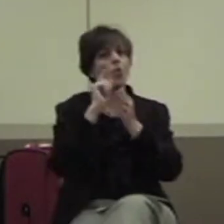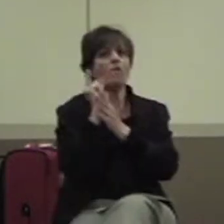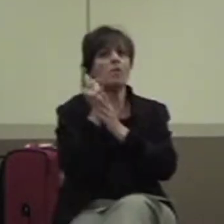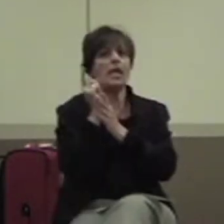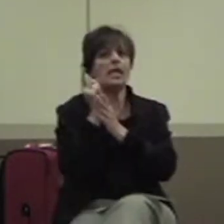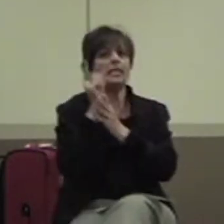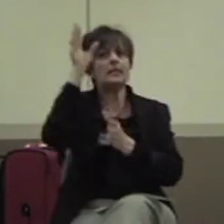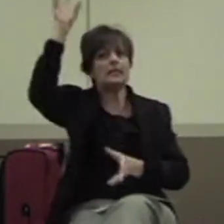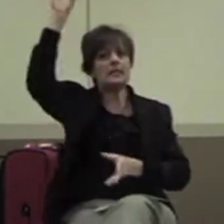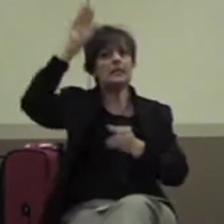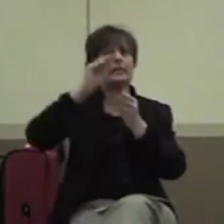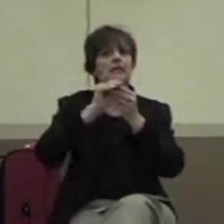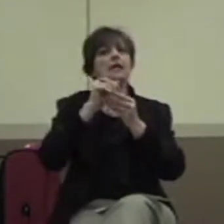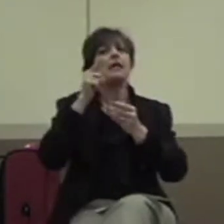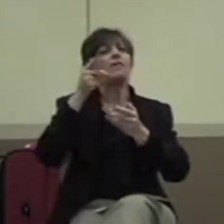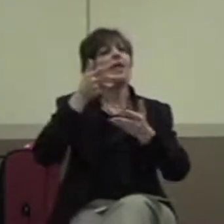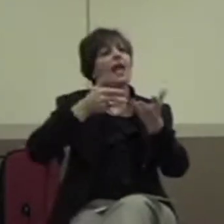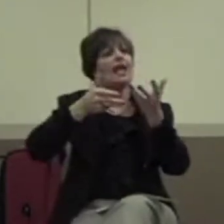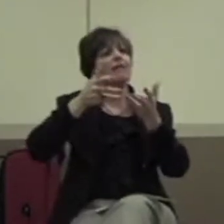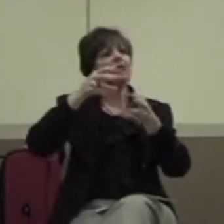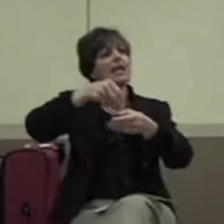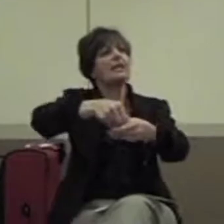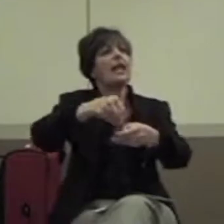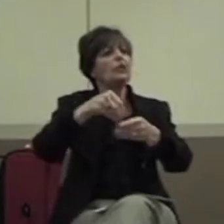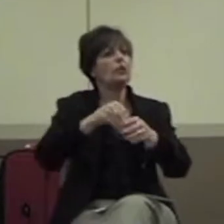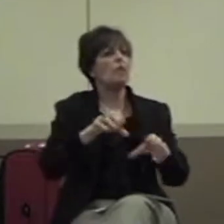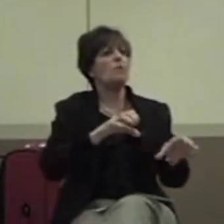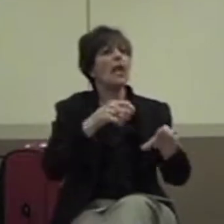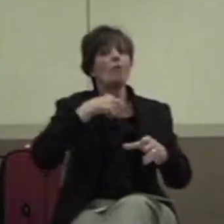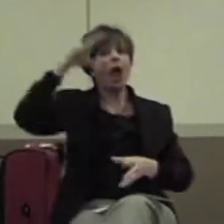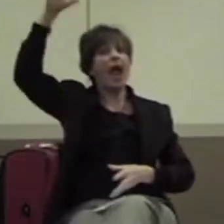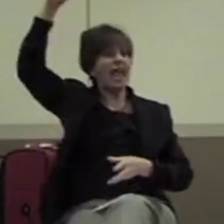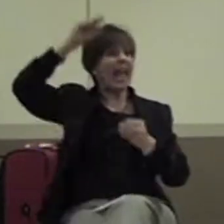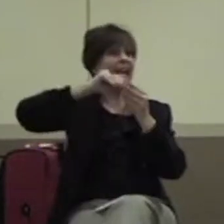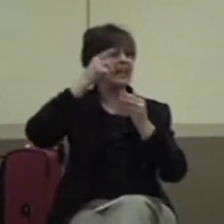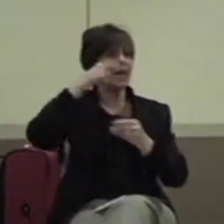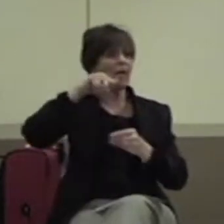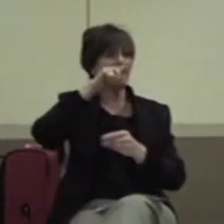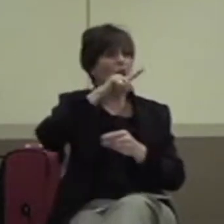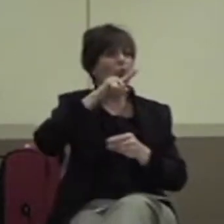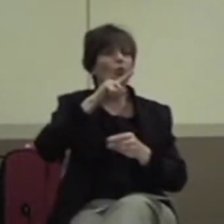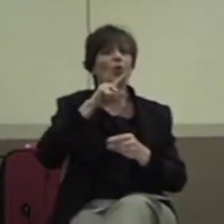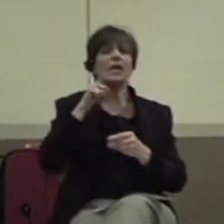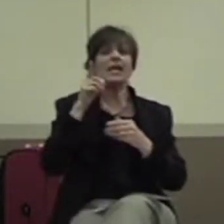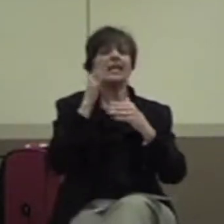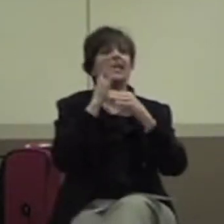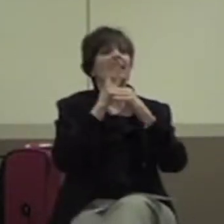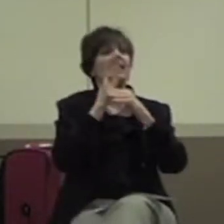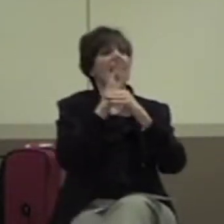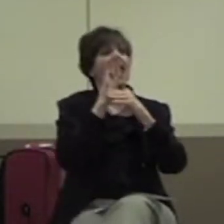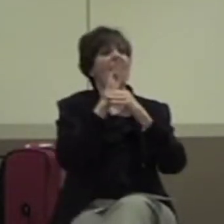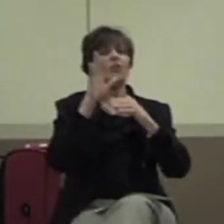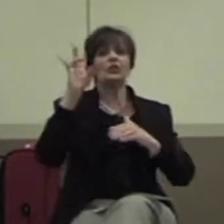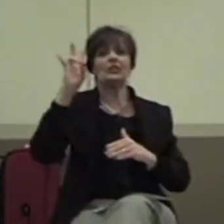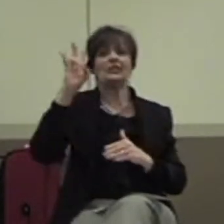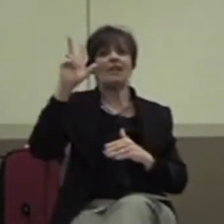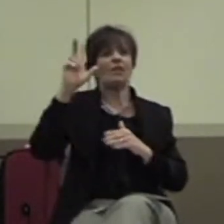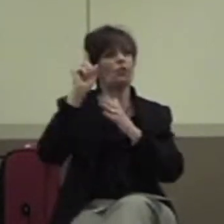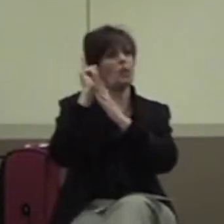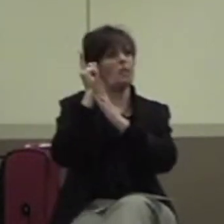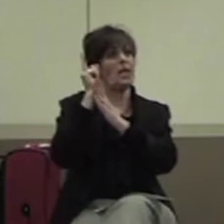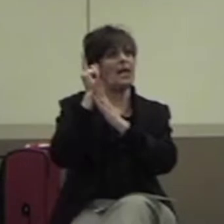of minutes that they engaged in behavior, and I added all this up for you. He averaged